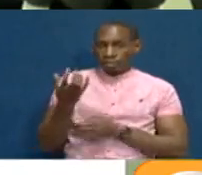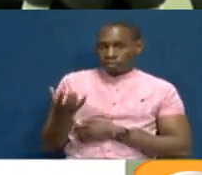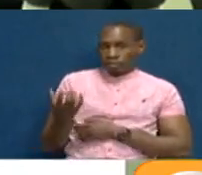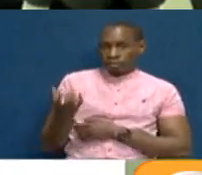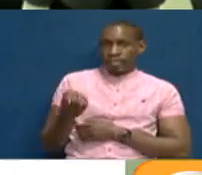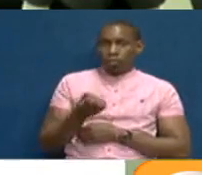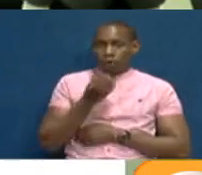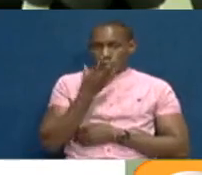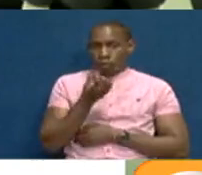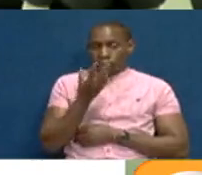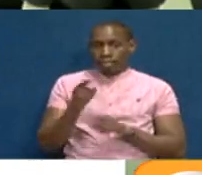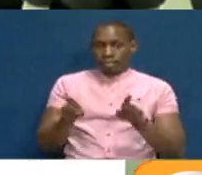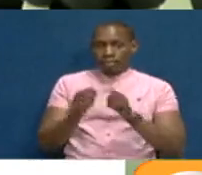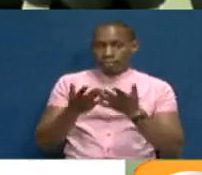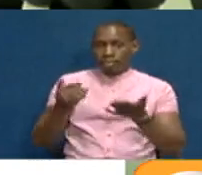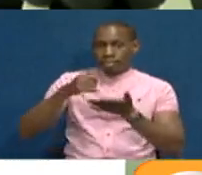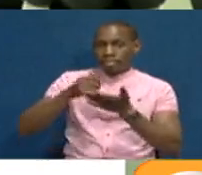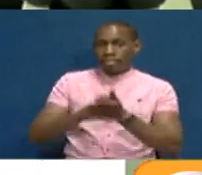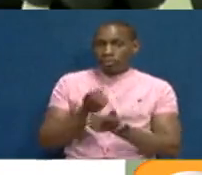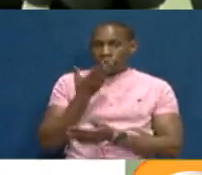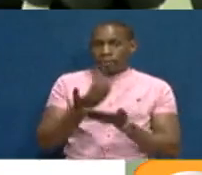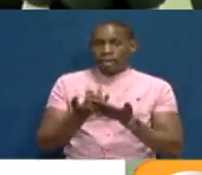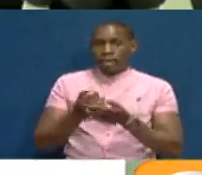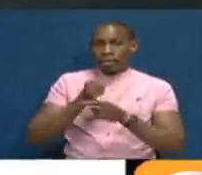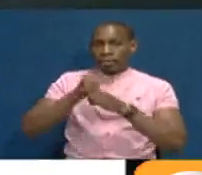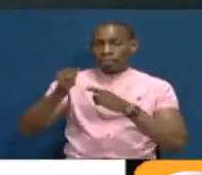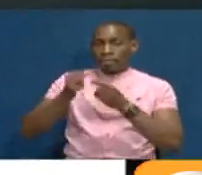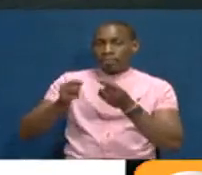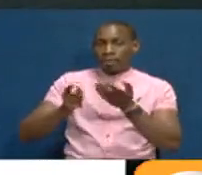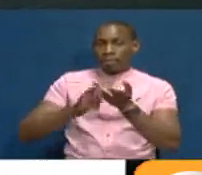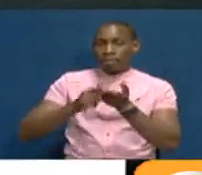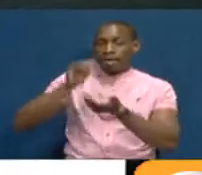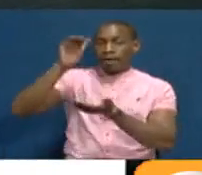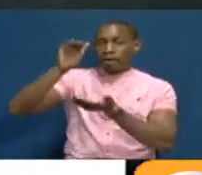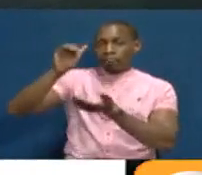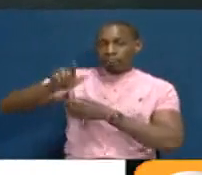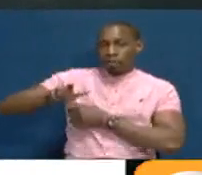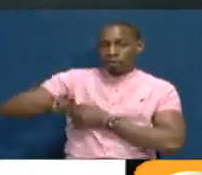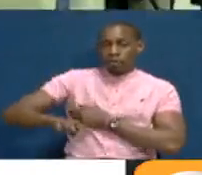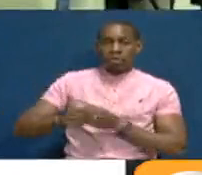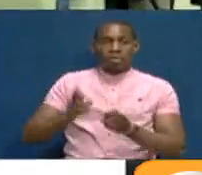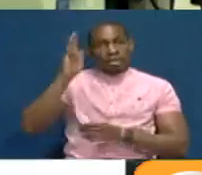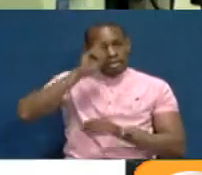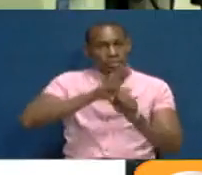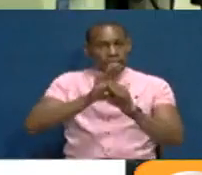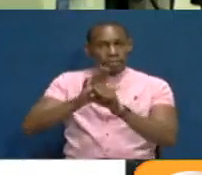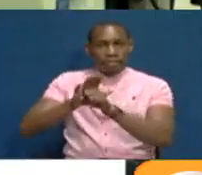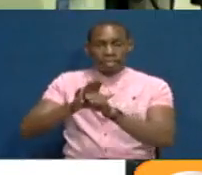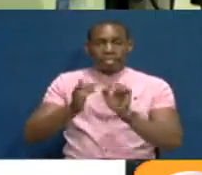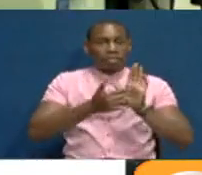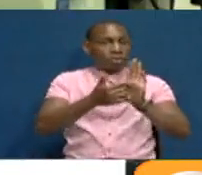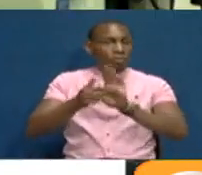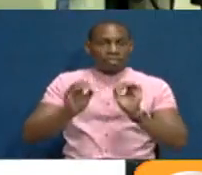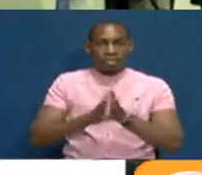its content, and then of course you get low sperm count. All right, there are many factors acquired, of course,